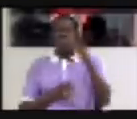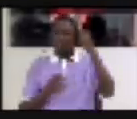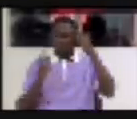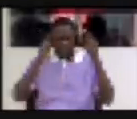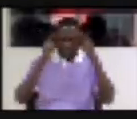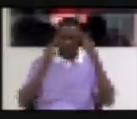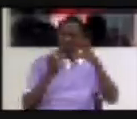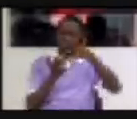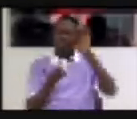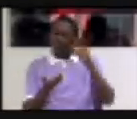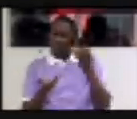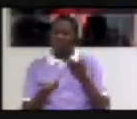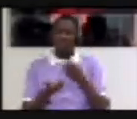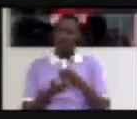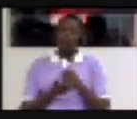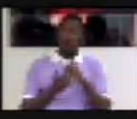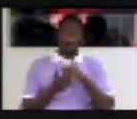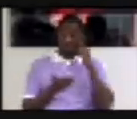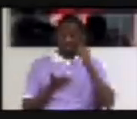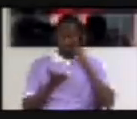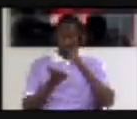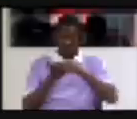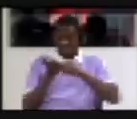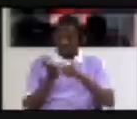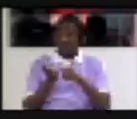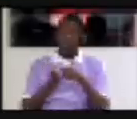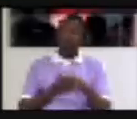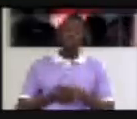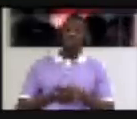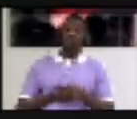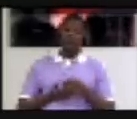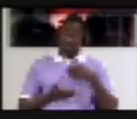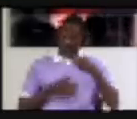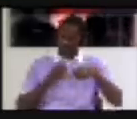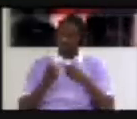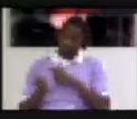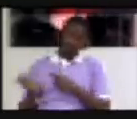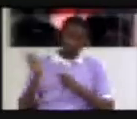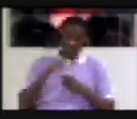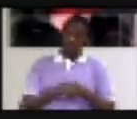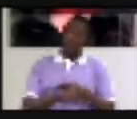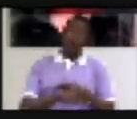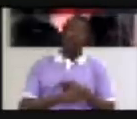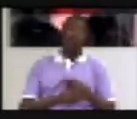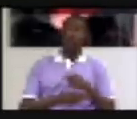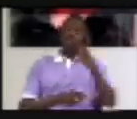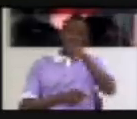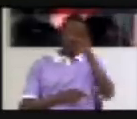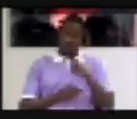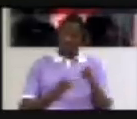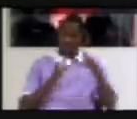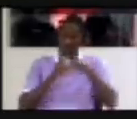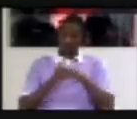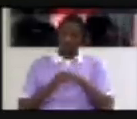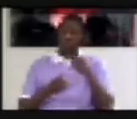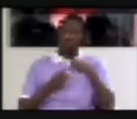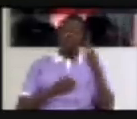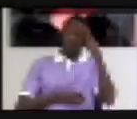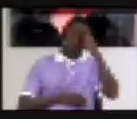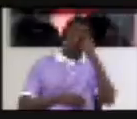that, then you also act when you come in the National Assembly upon the reason you were given